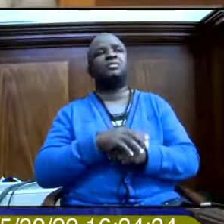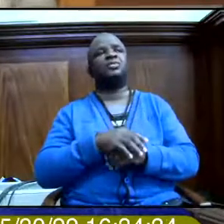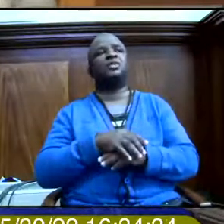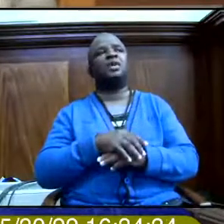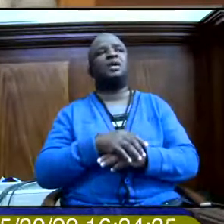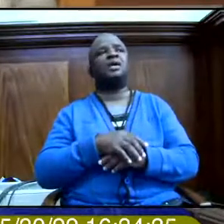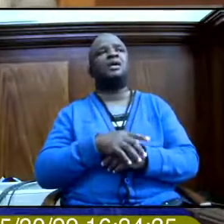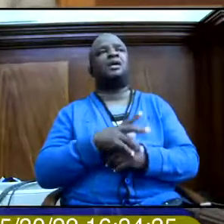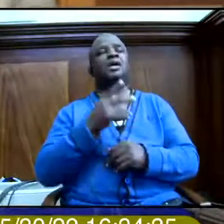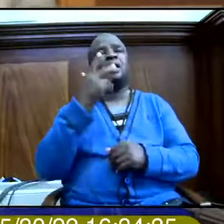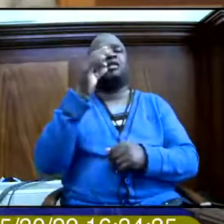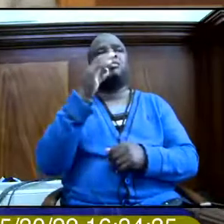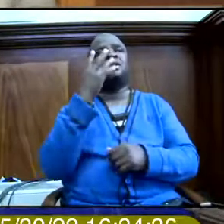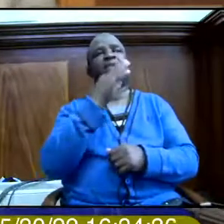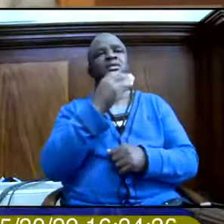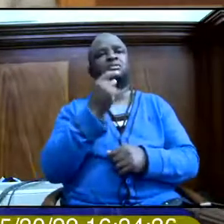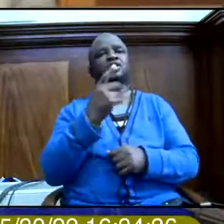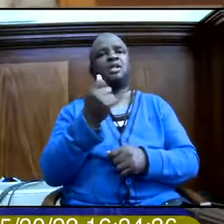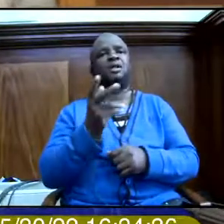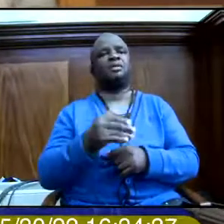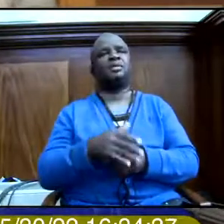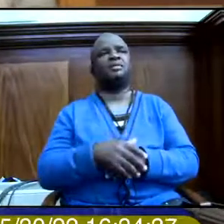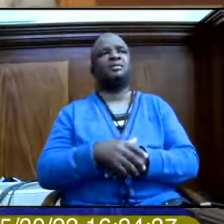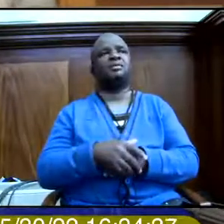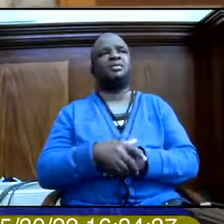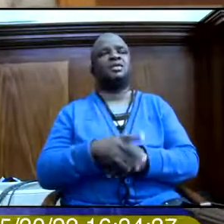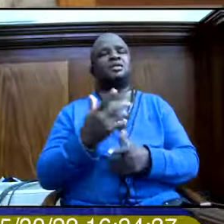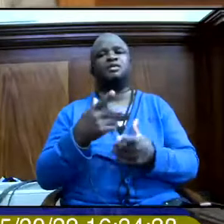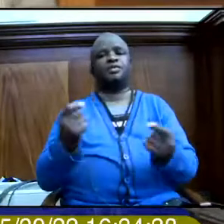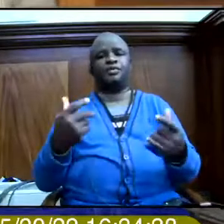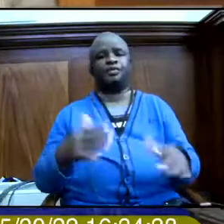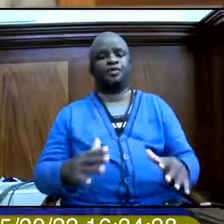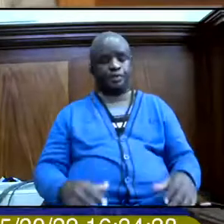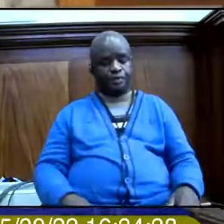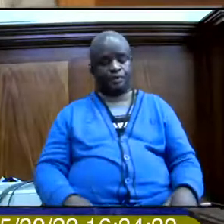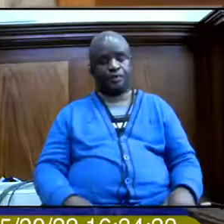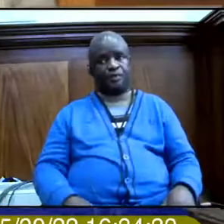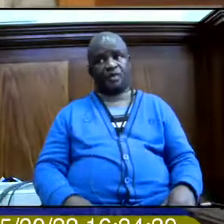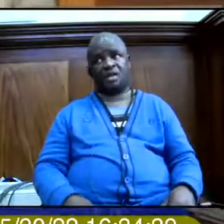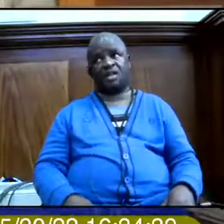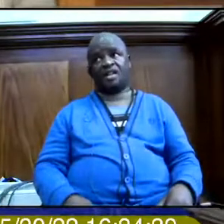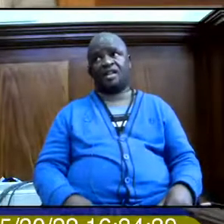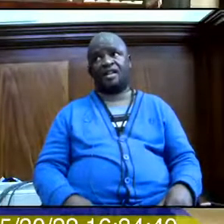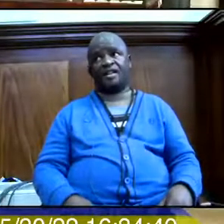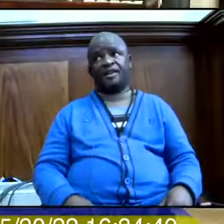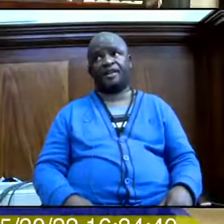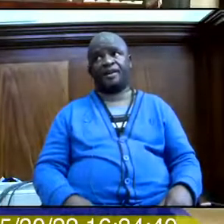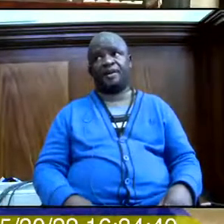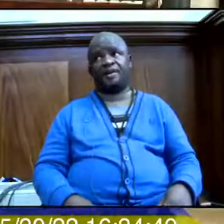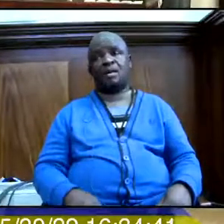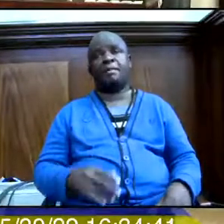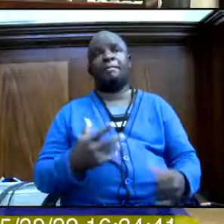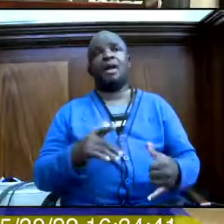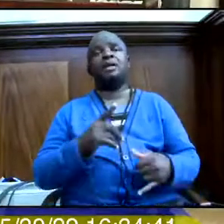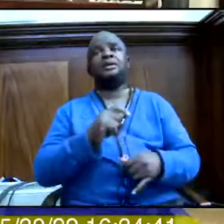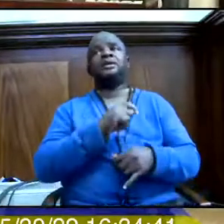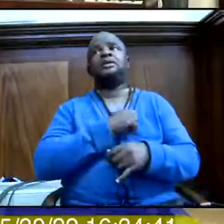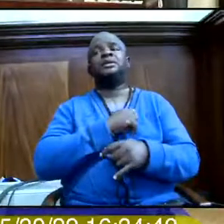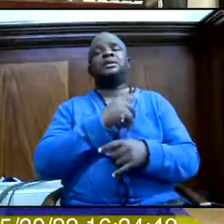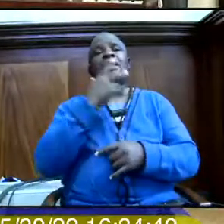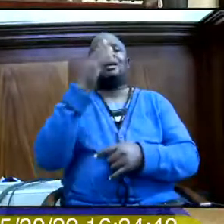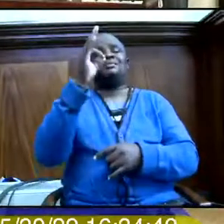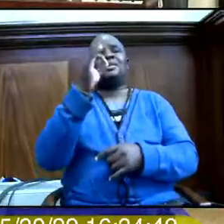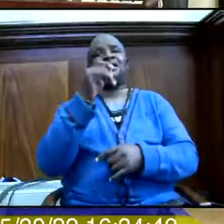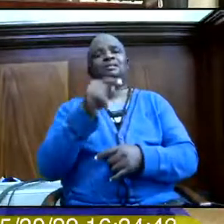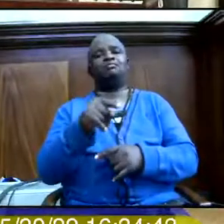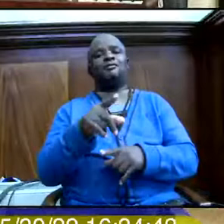no government says he doesn't have money then financial meanwhile the the government has not presented